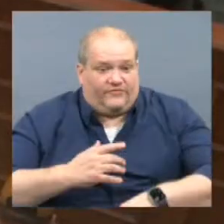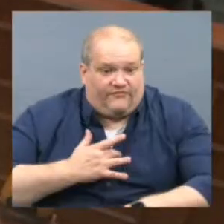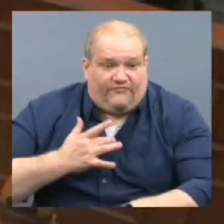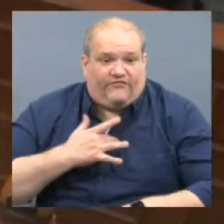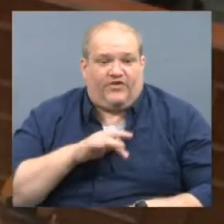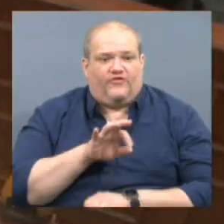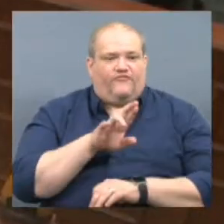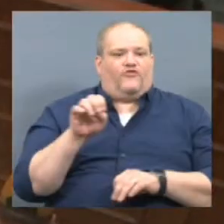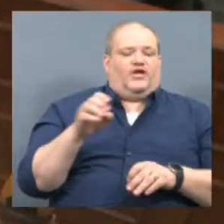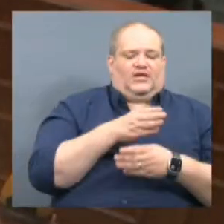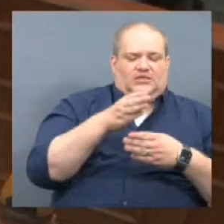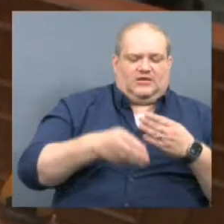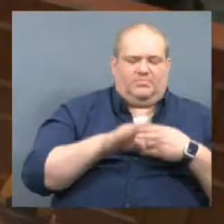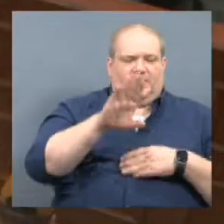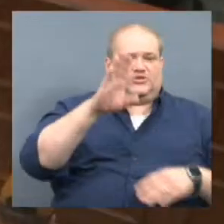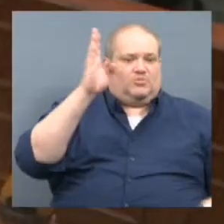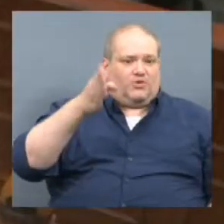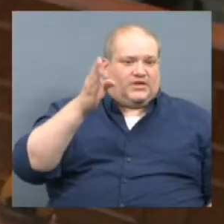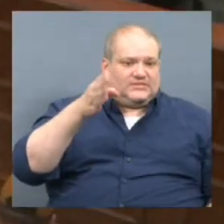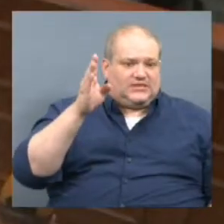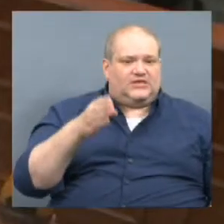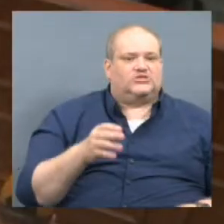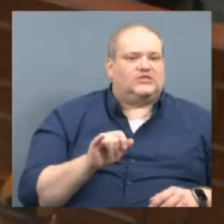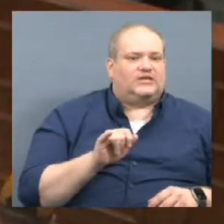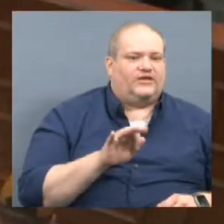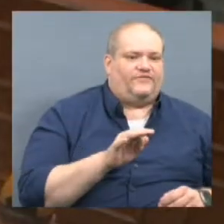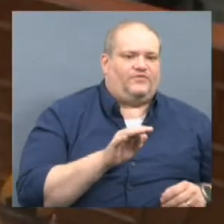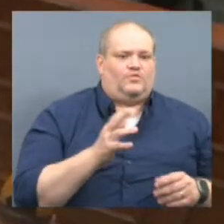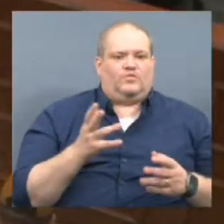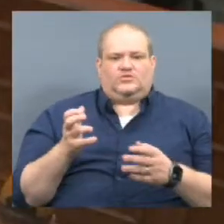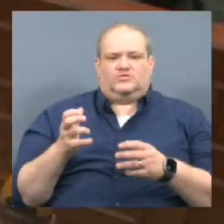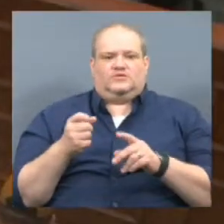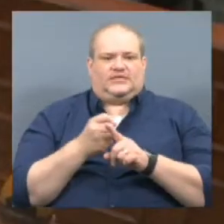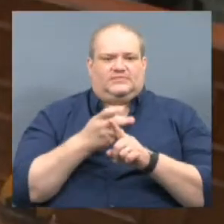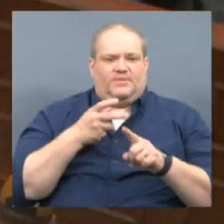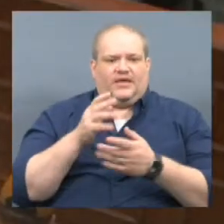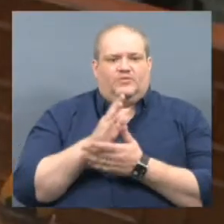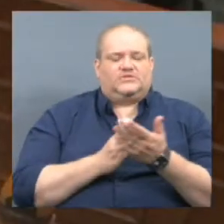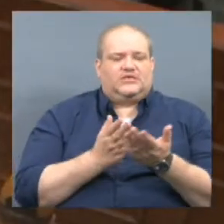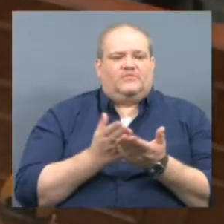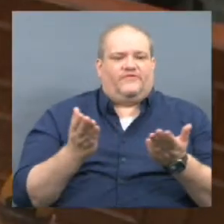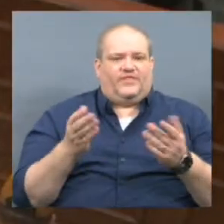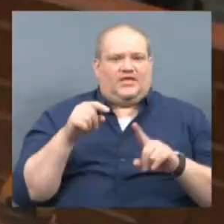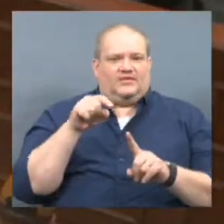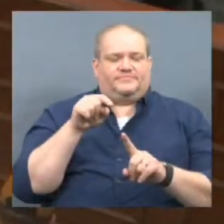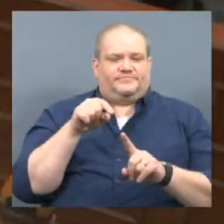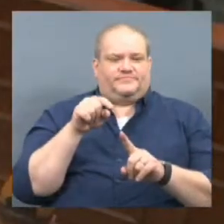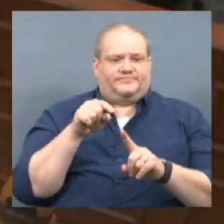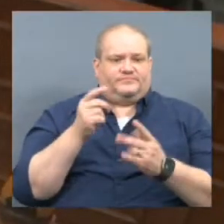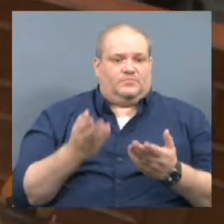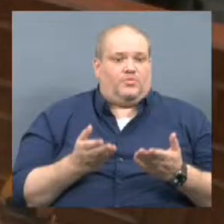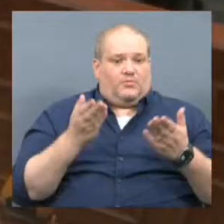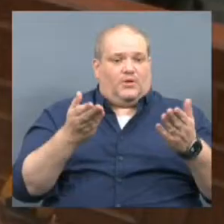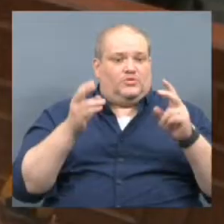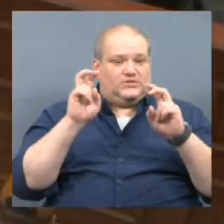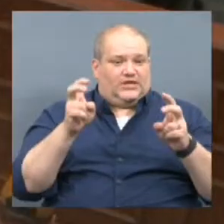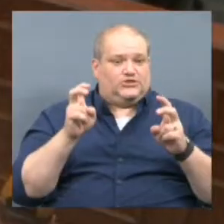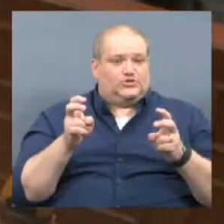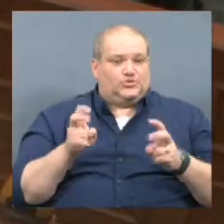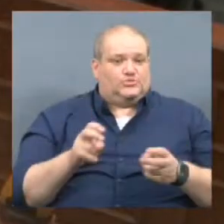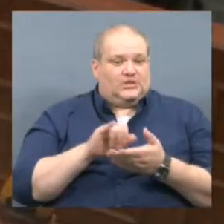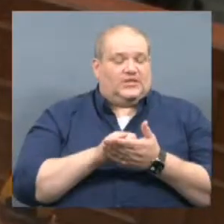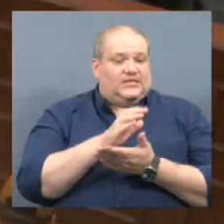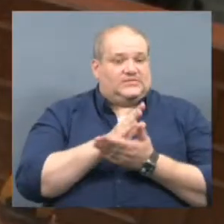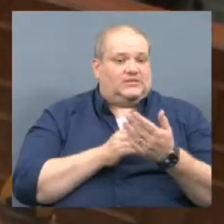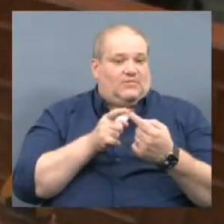free to complete or finish your presentation, or if you like to expound on some of the proposed issues that some